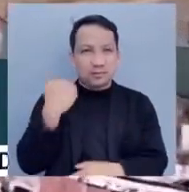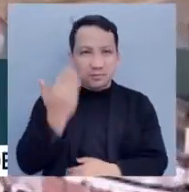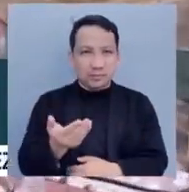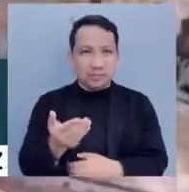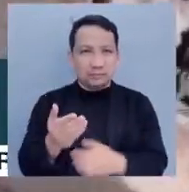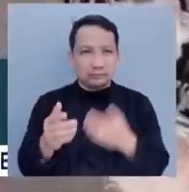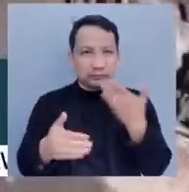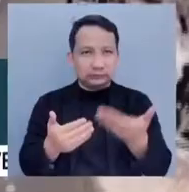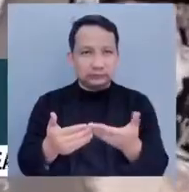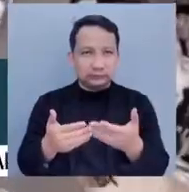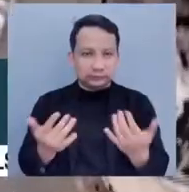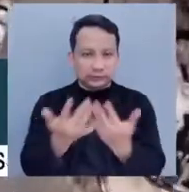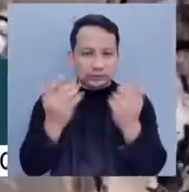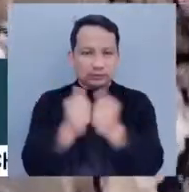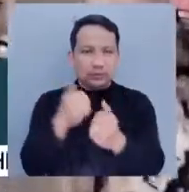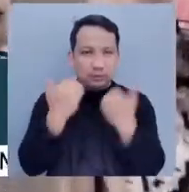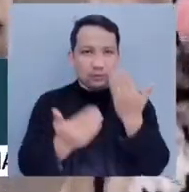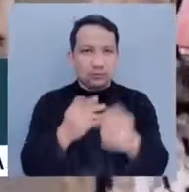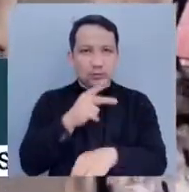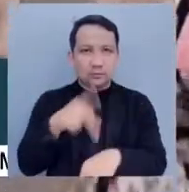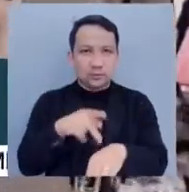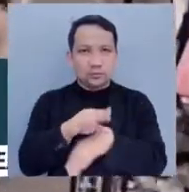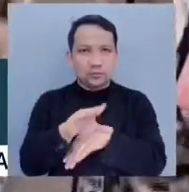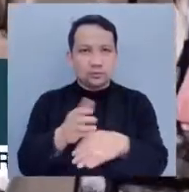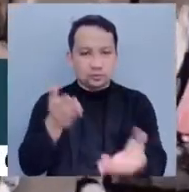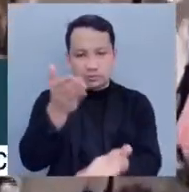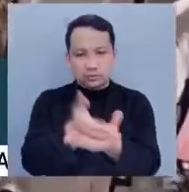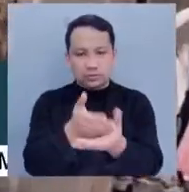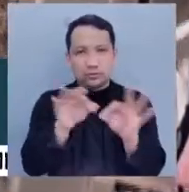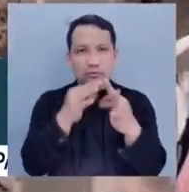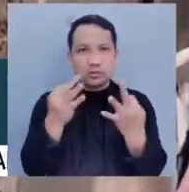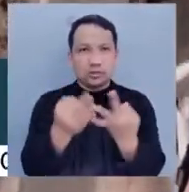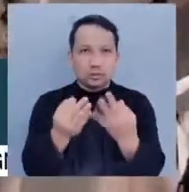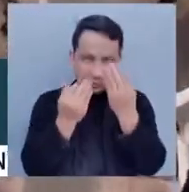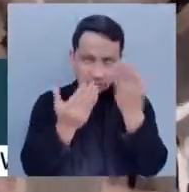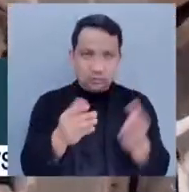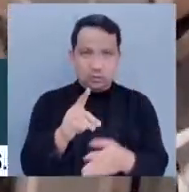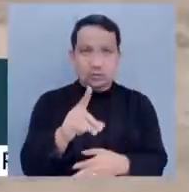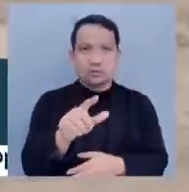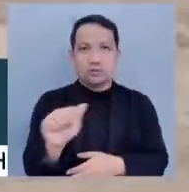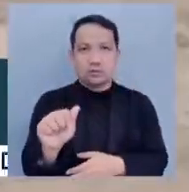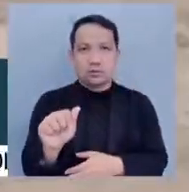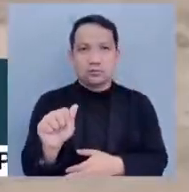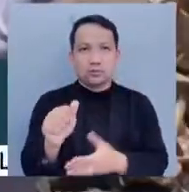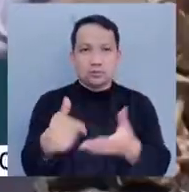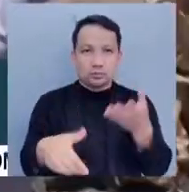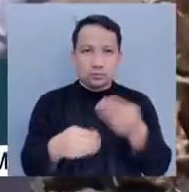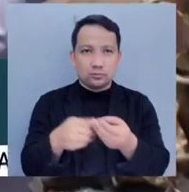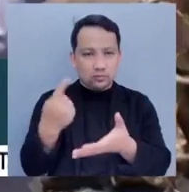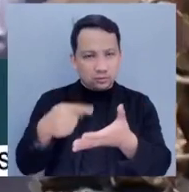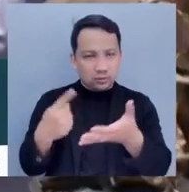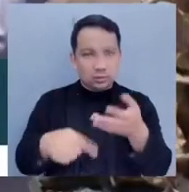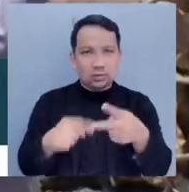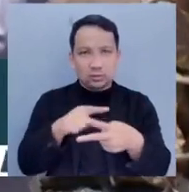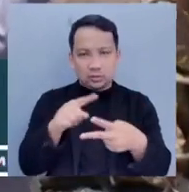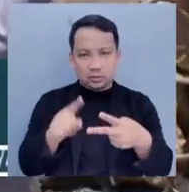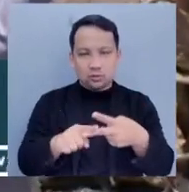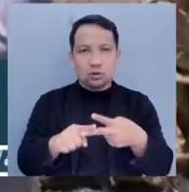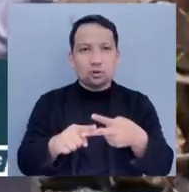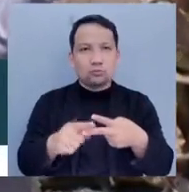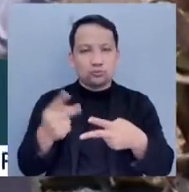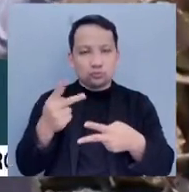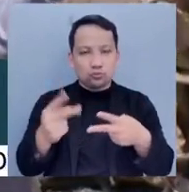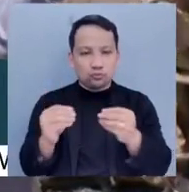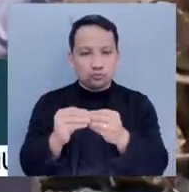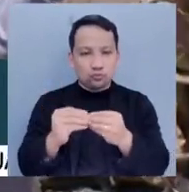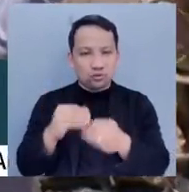in the tragedy. The Philippine consulate has reached out to his family. The DFA adds officials are verifying the identity of two